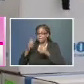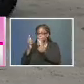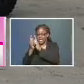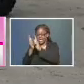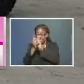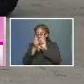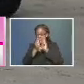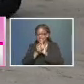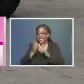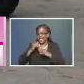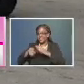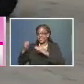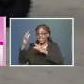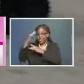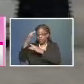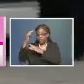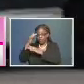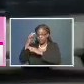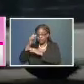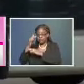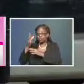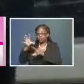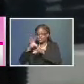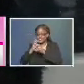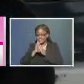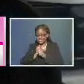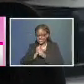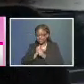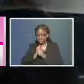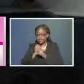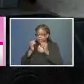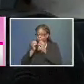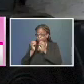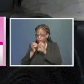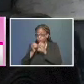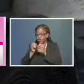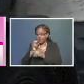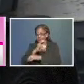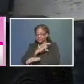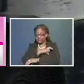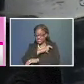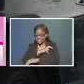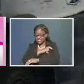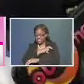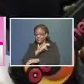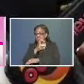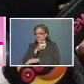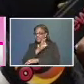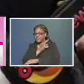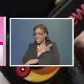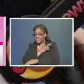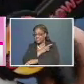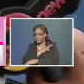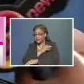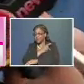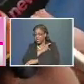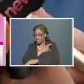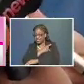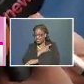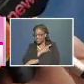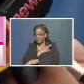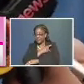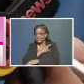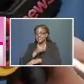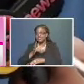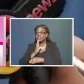Lyndon Pimling International Airport to receive a further installment of the Pfizer vaccination. PAHO country representative